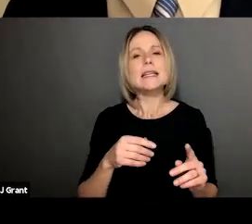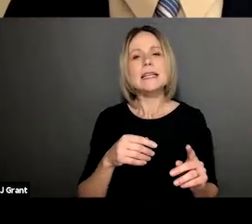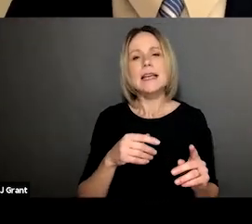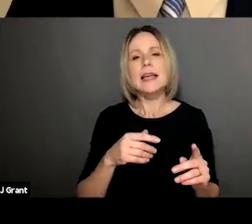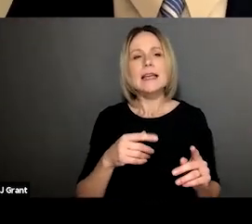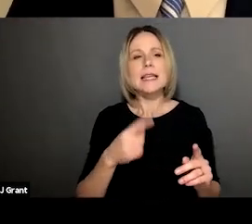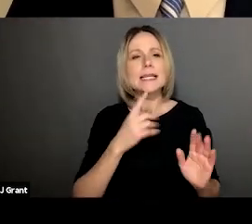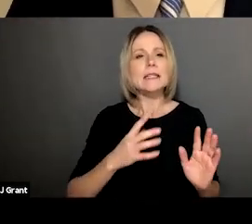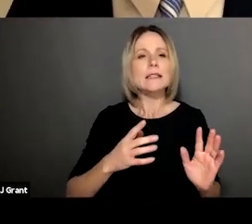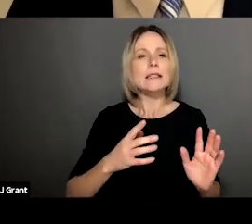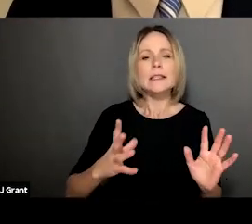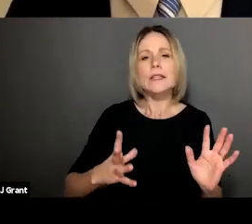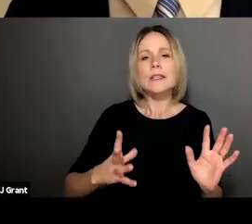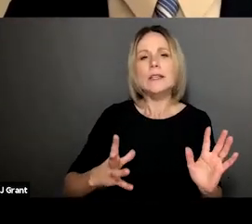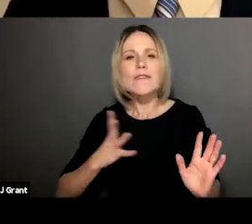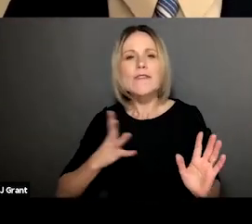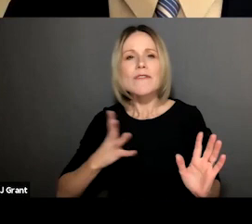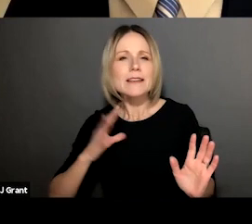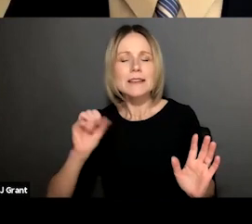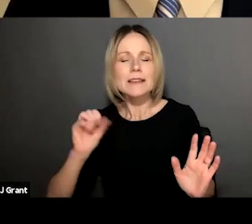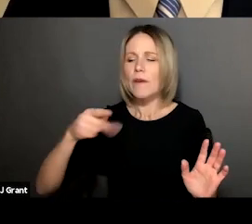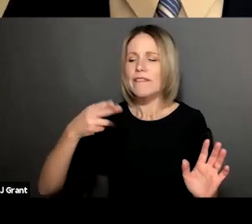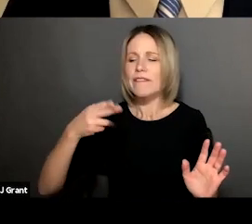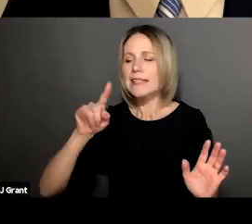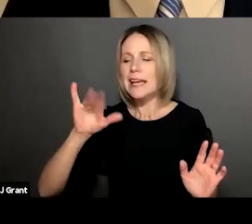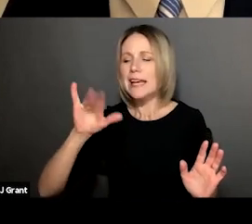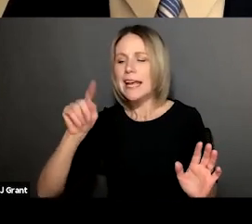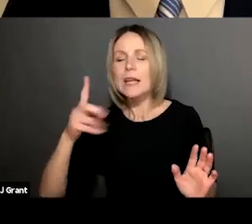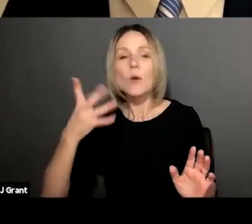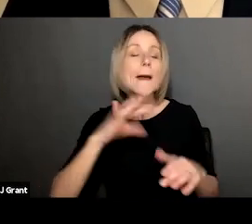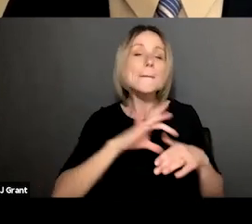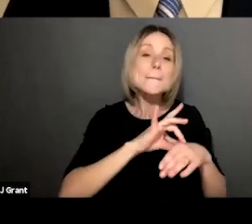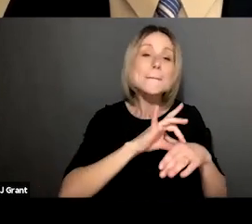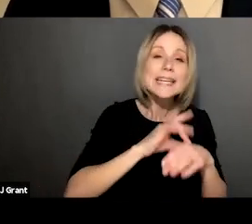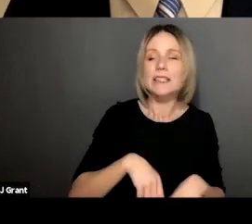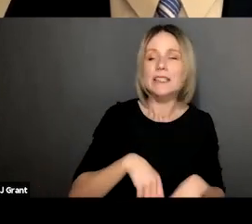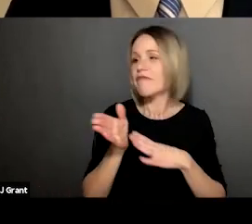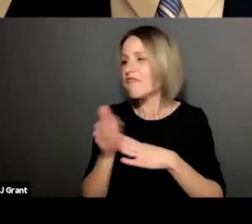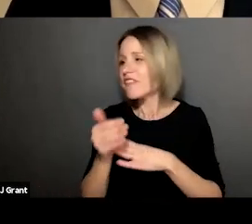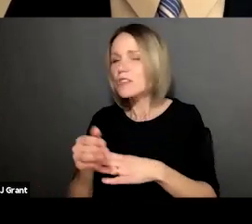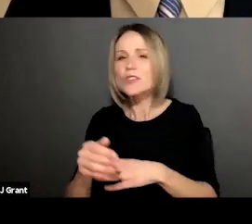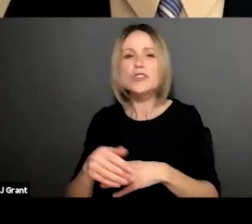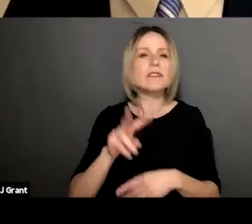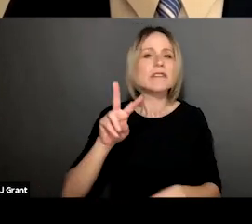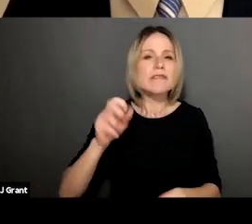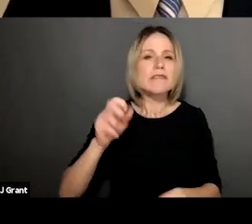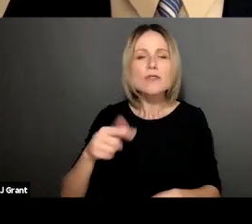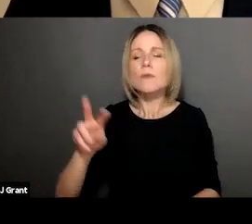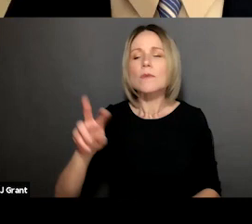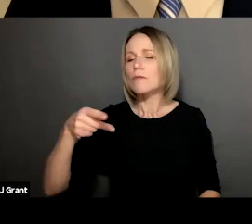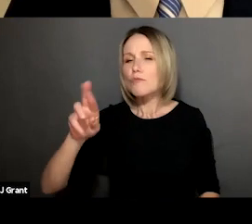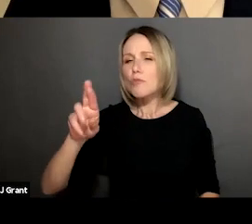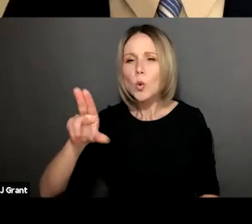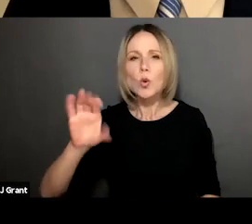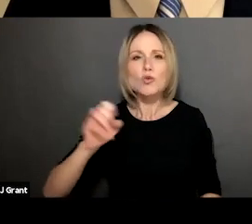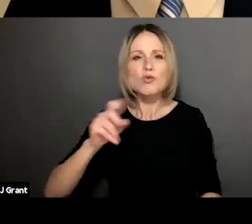and the meat and the fish that come from right around here. So I didn't talk to you about this before, but if you